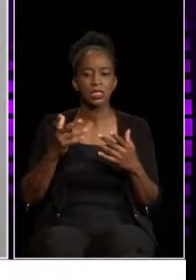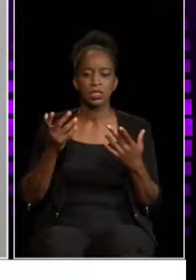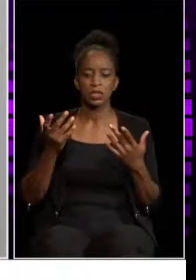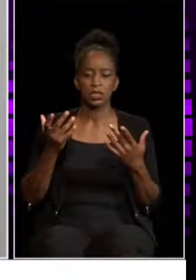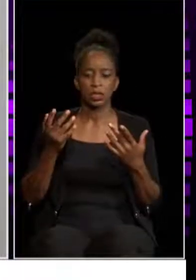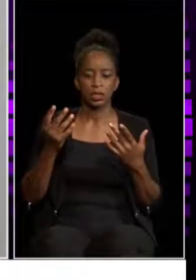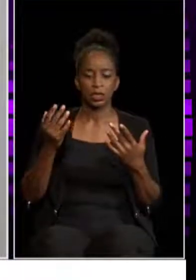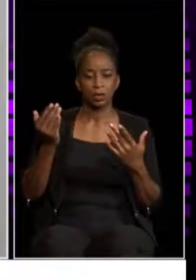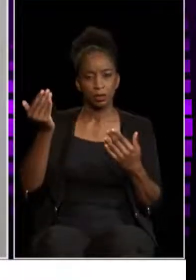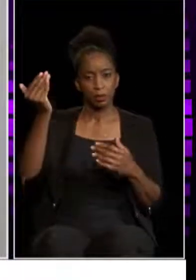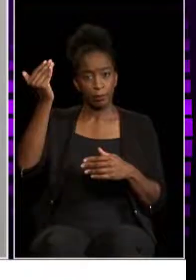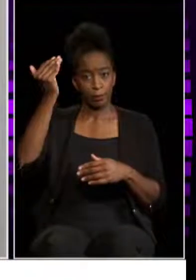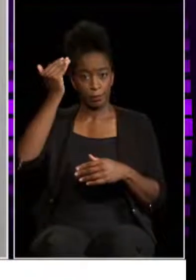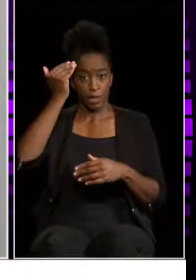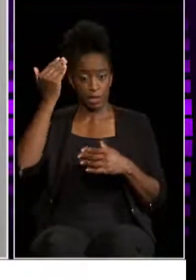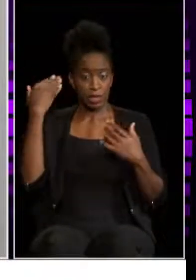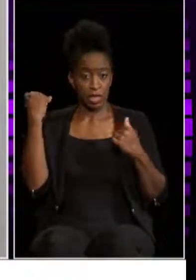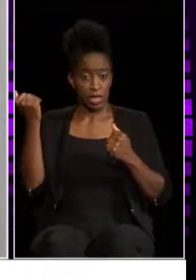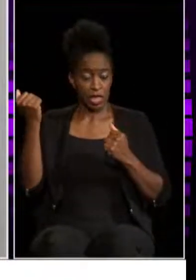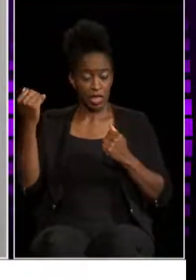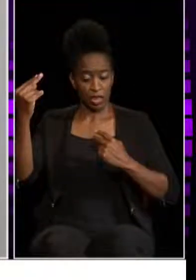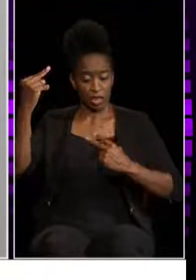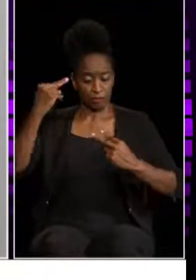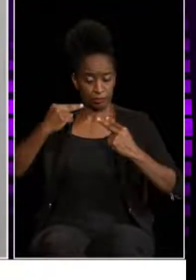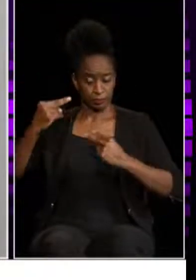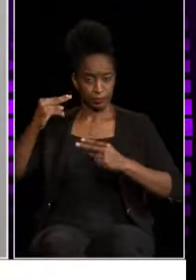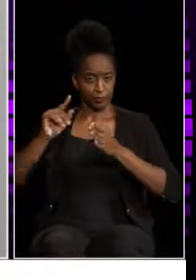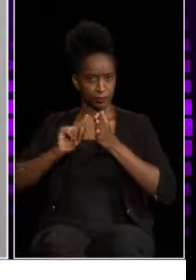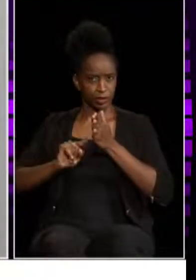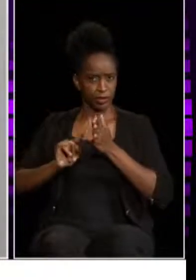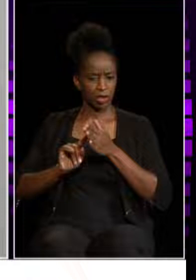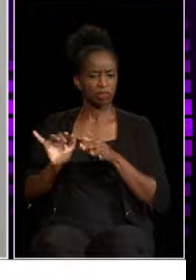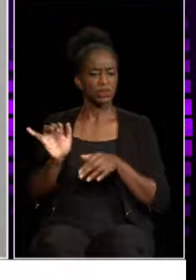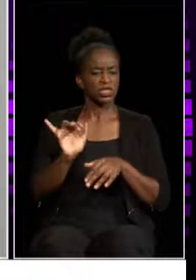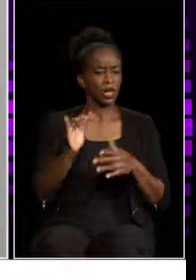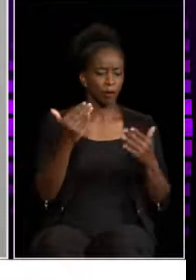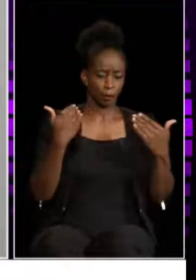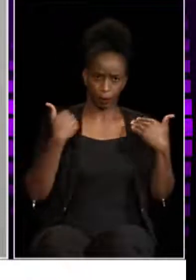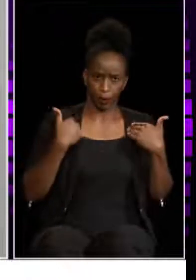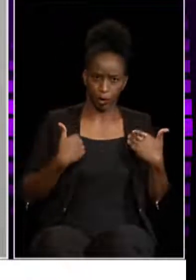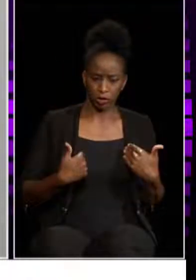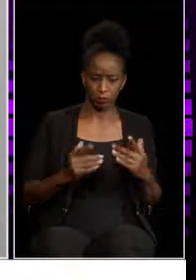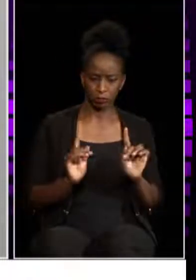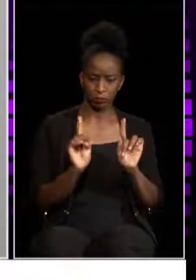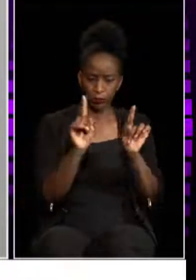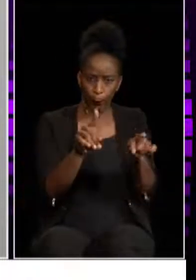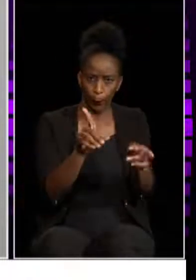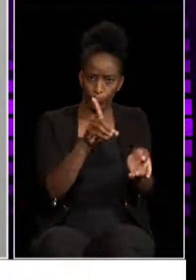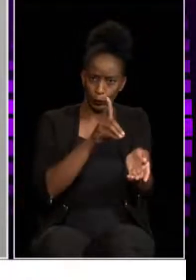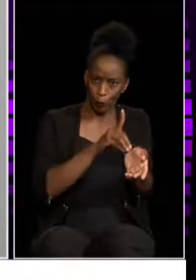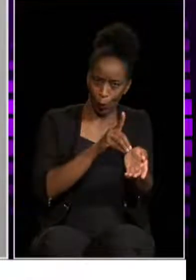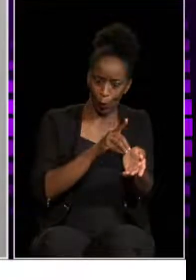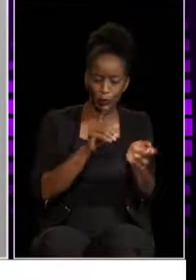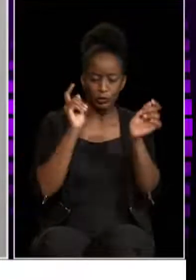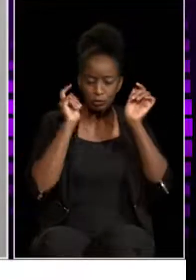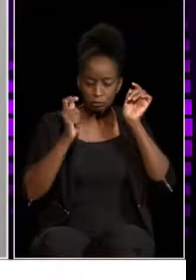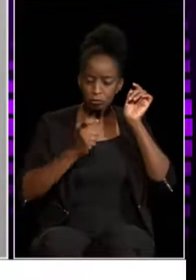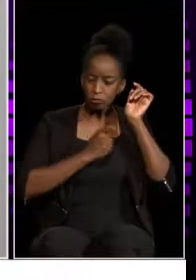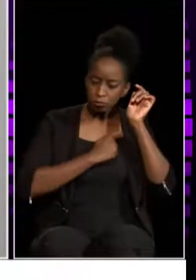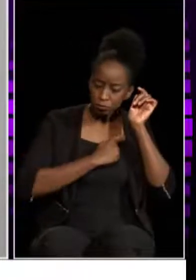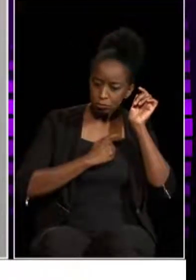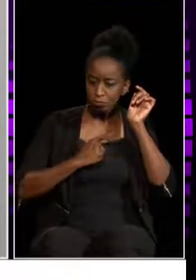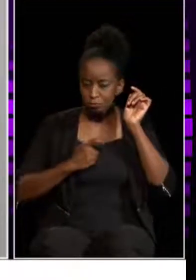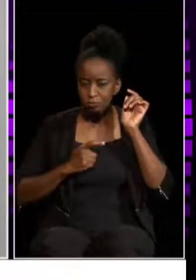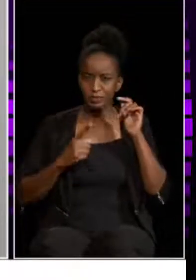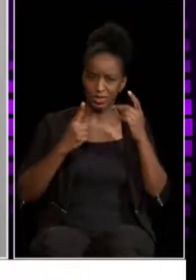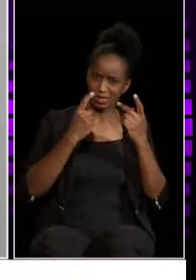a physical checkup that you got annually. A lot of them are actually coming forward to they say,